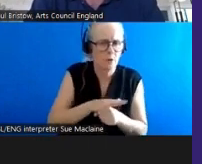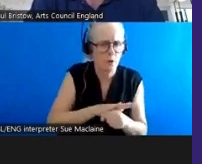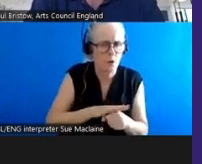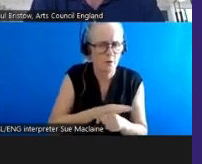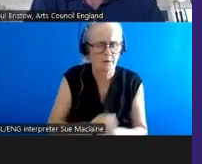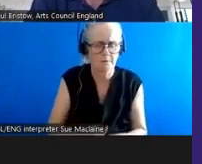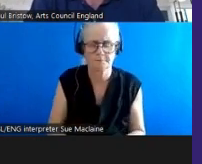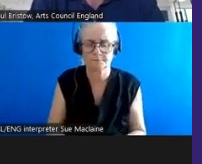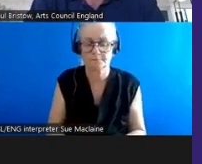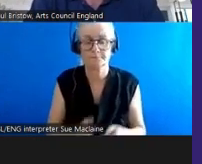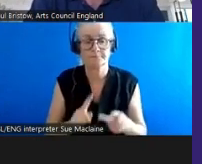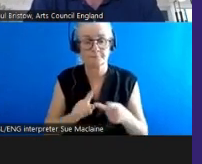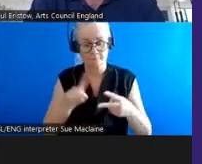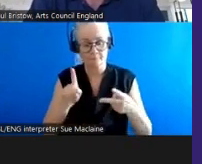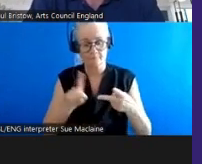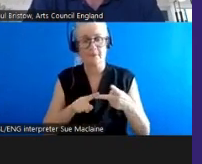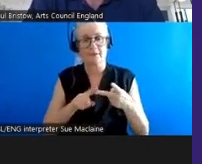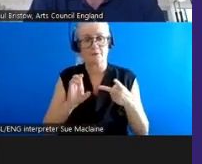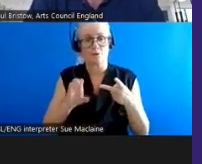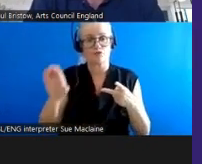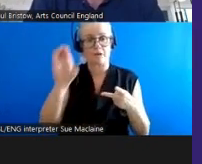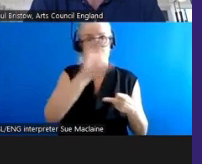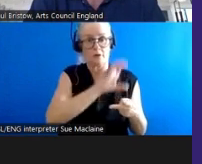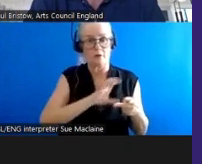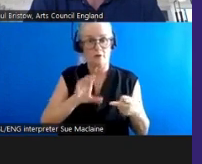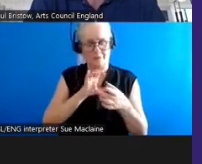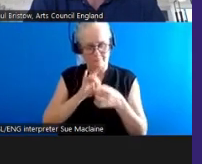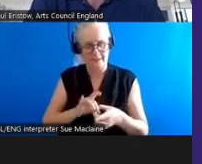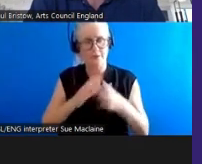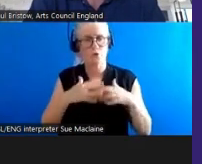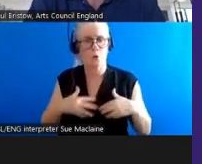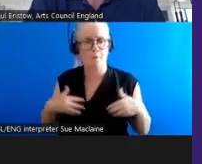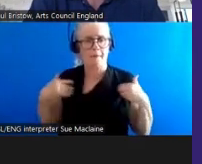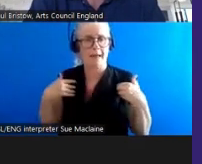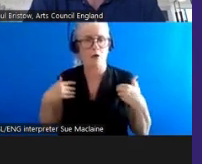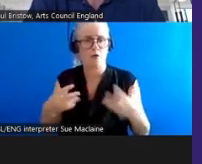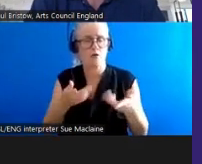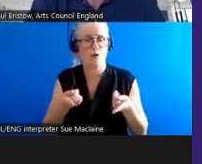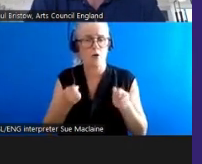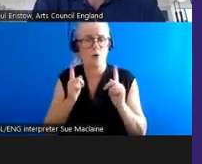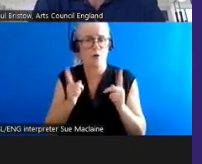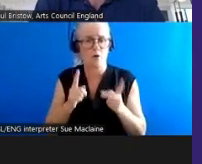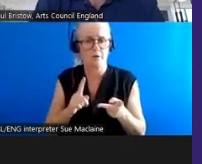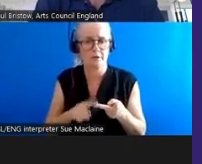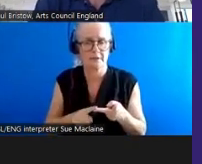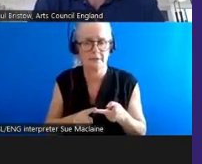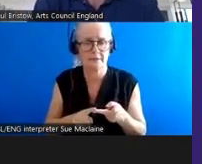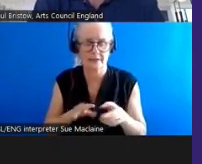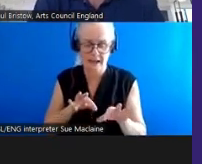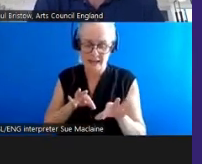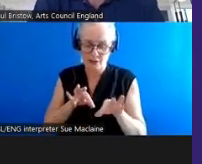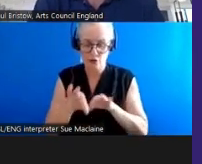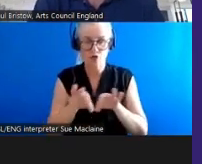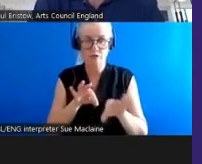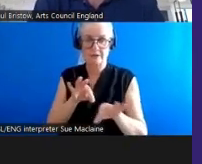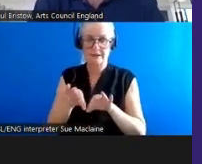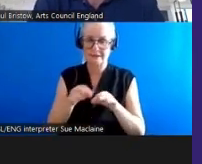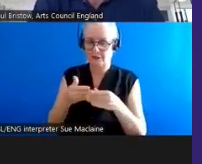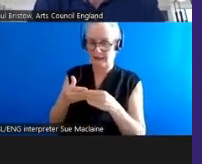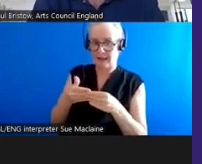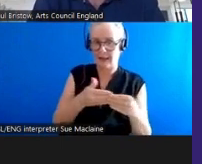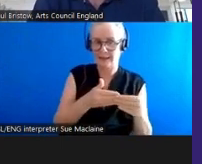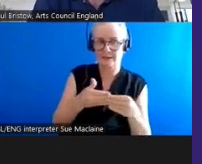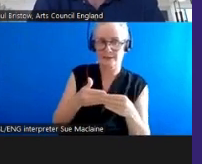through mayoral strategic authorities, an ability to provide strategic leadership, political strategic leadership over a geography